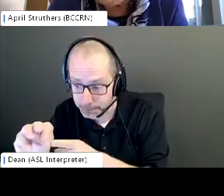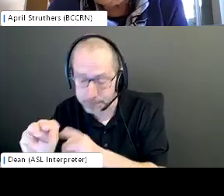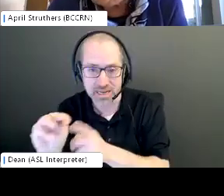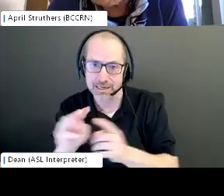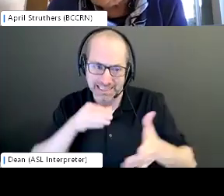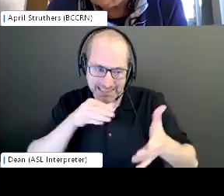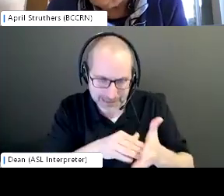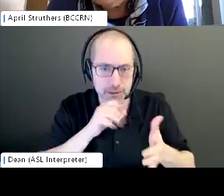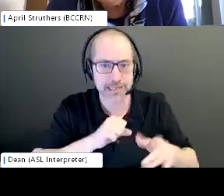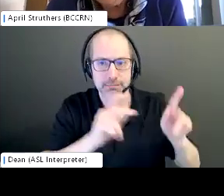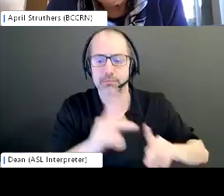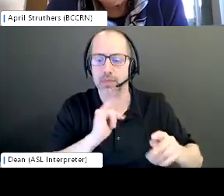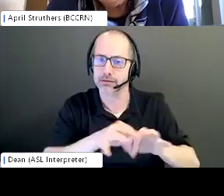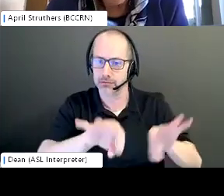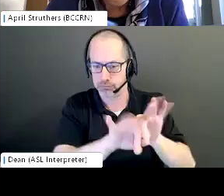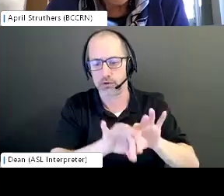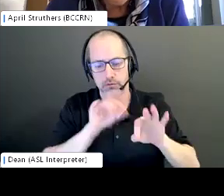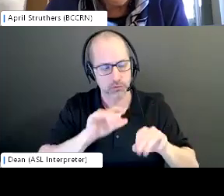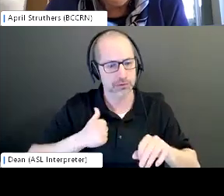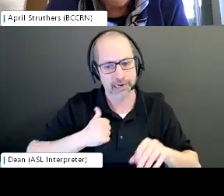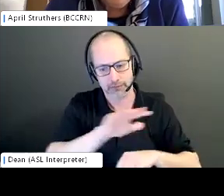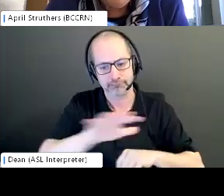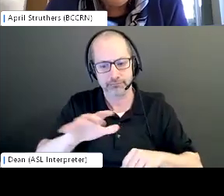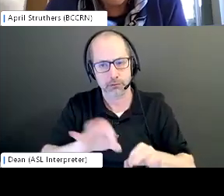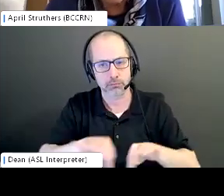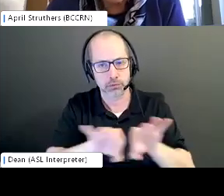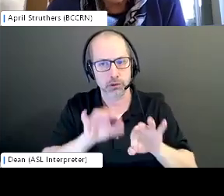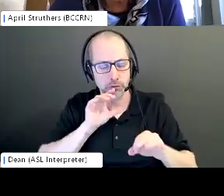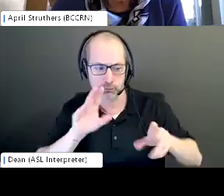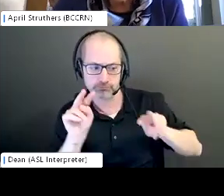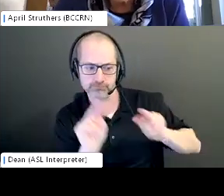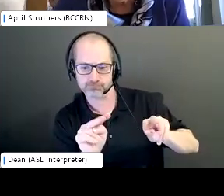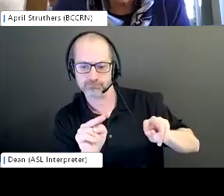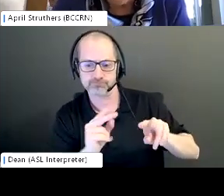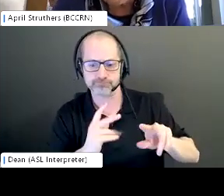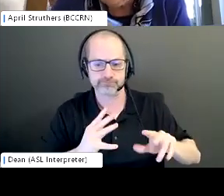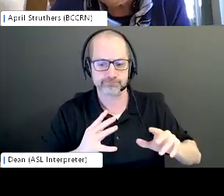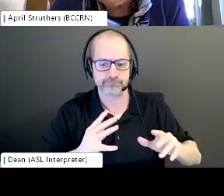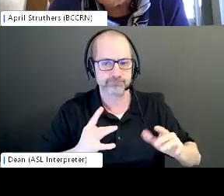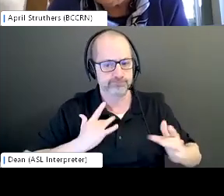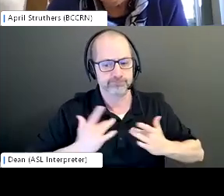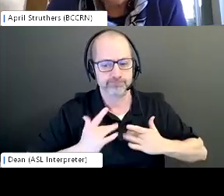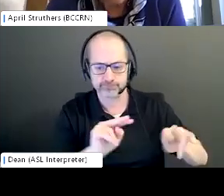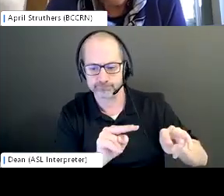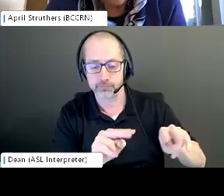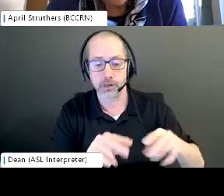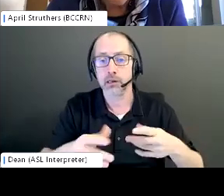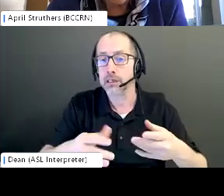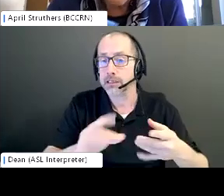to pay attention to. And that sort of leads into the next thing that we've been talking about, which